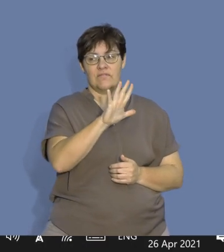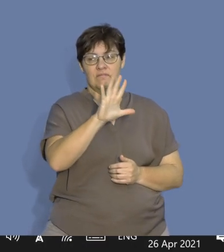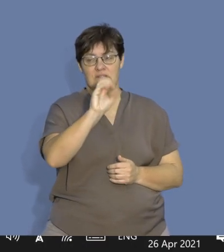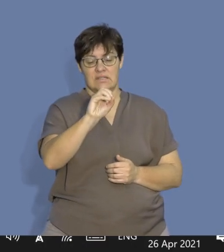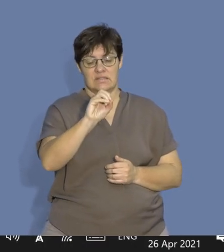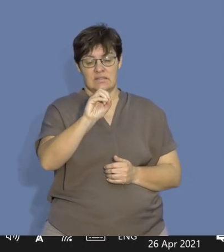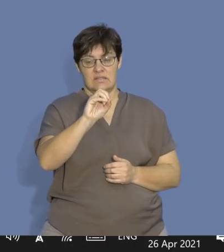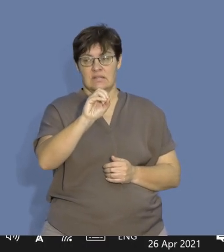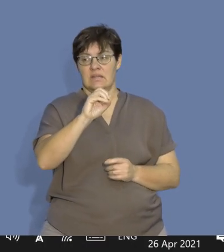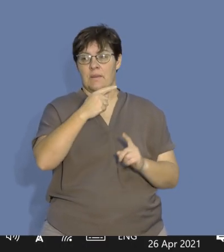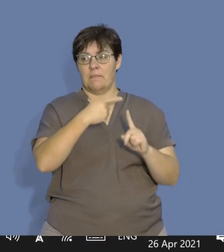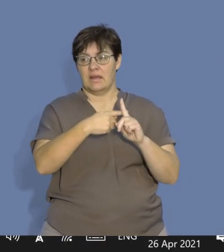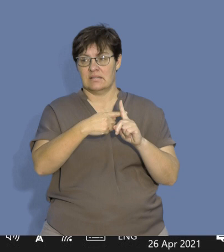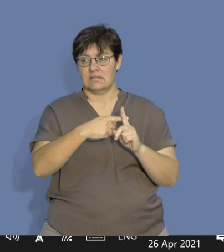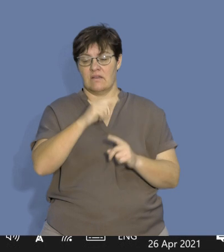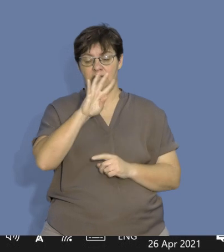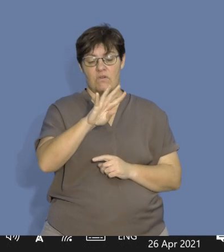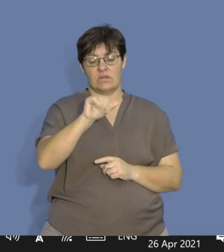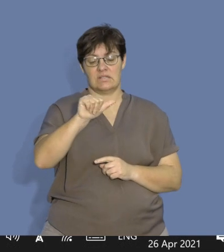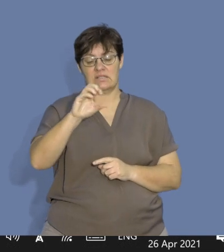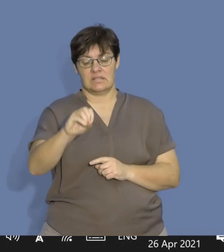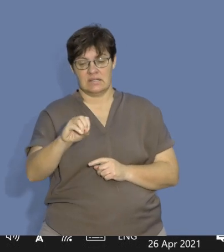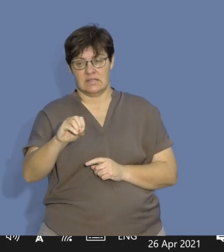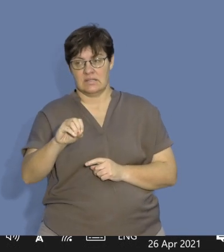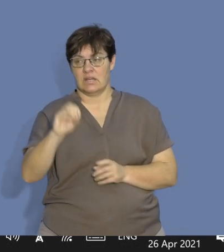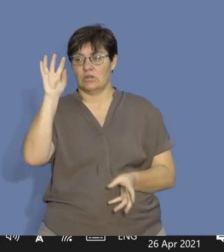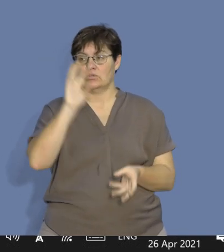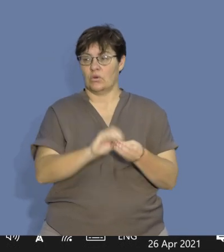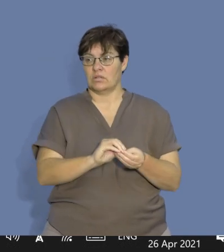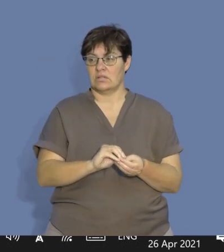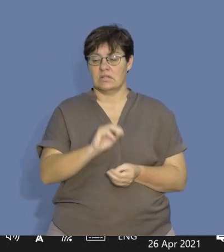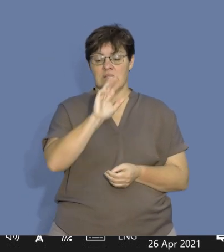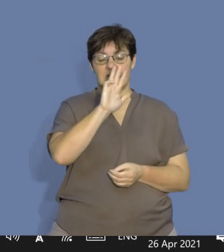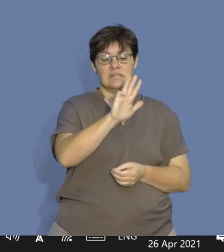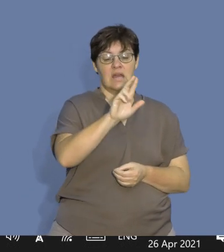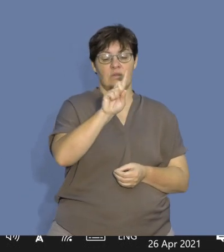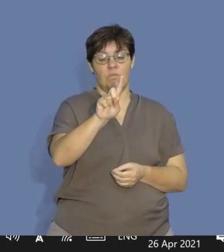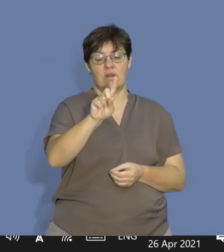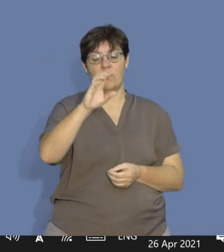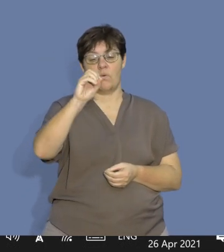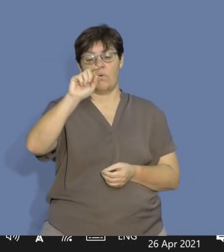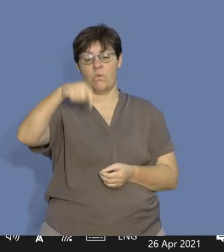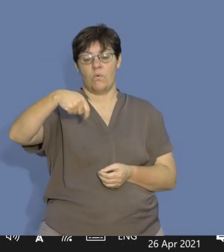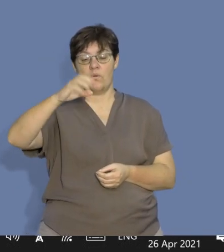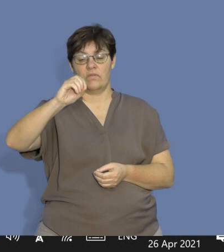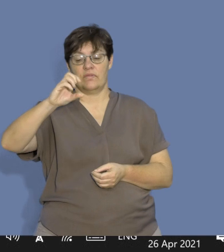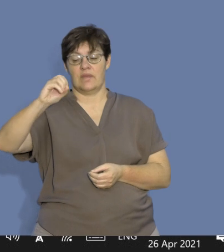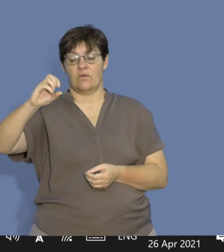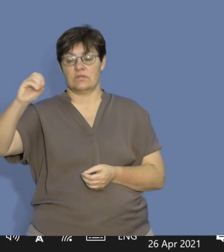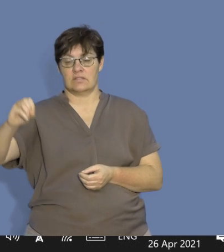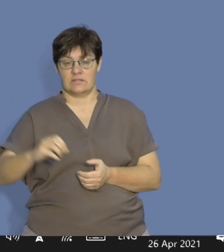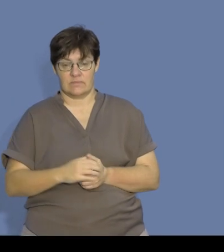obviously 450 plus 460, and total drawings for the